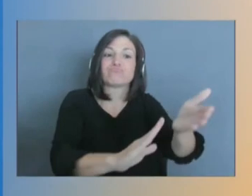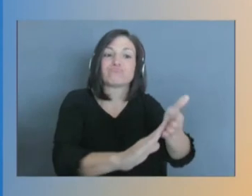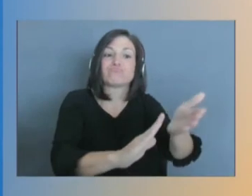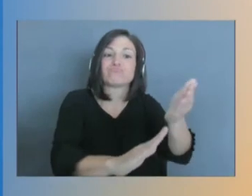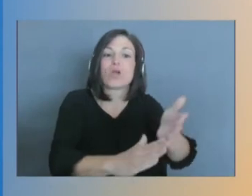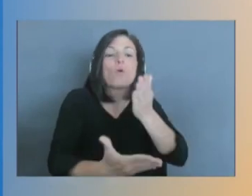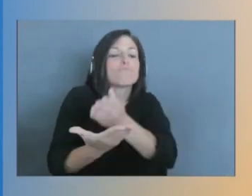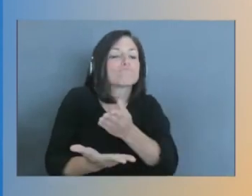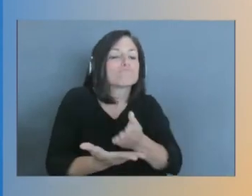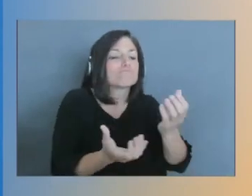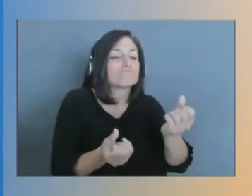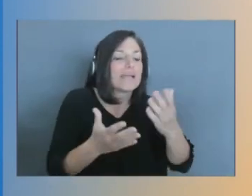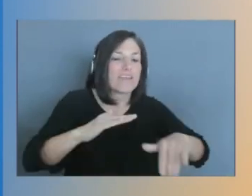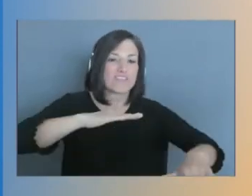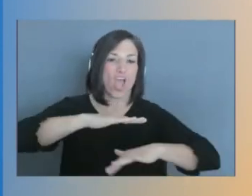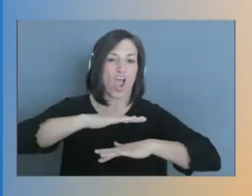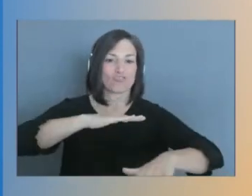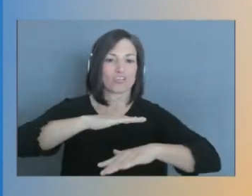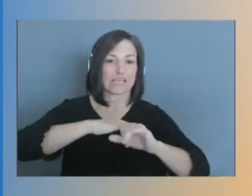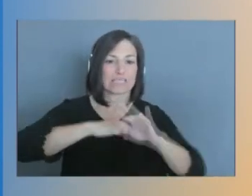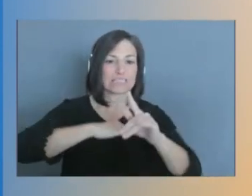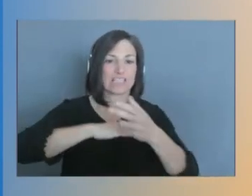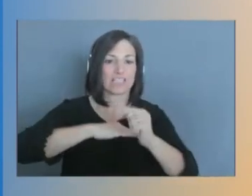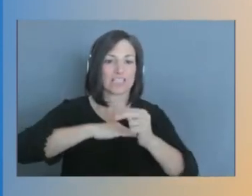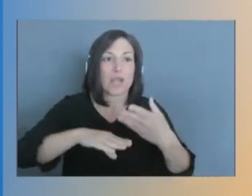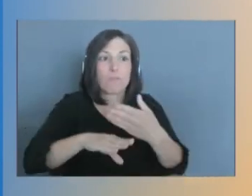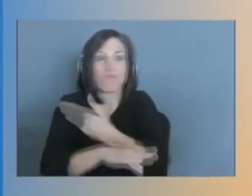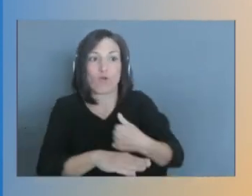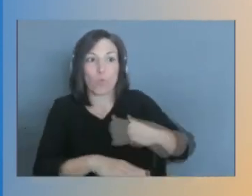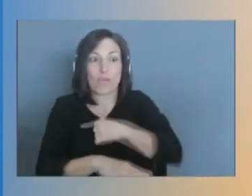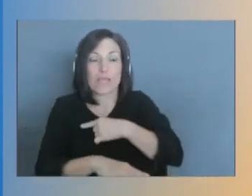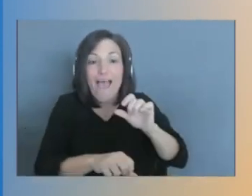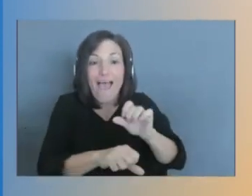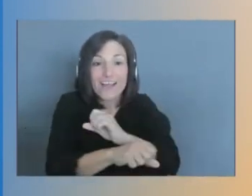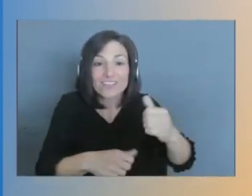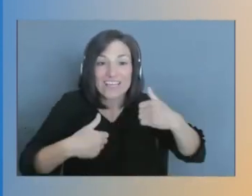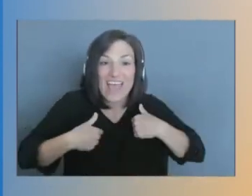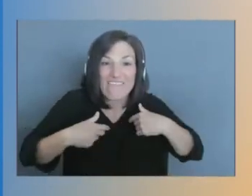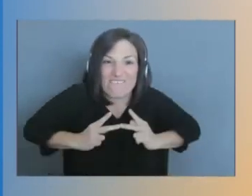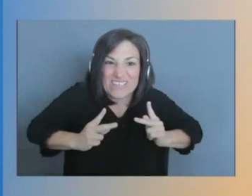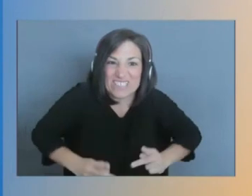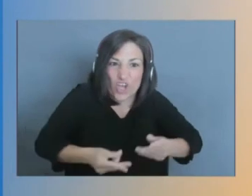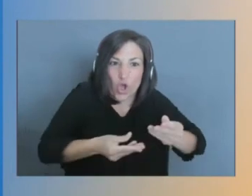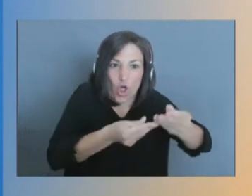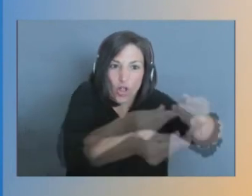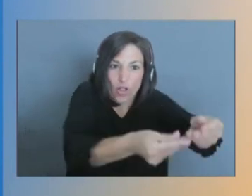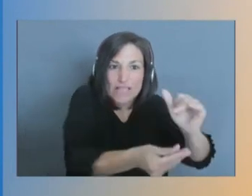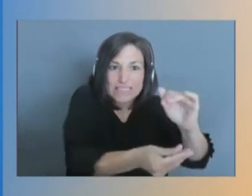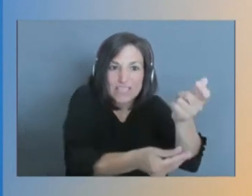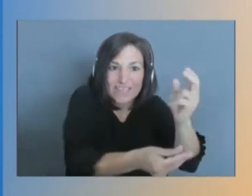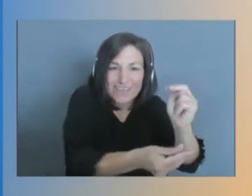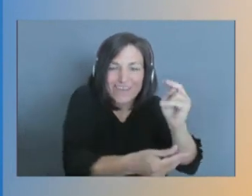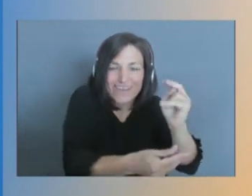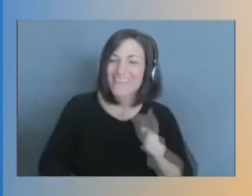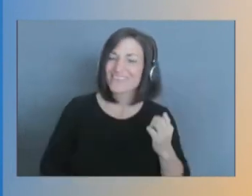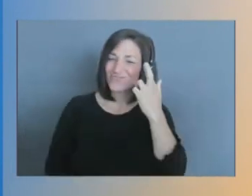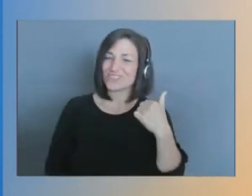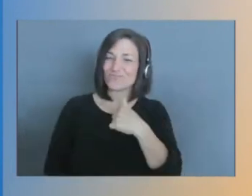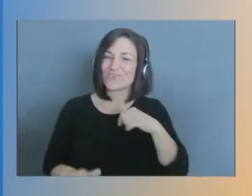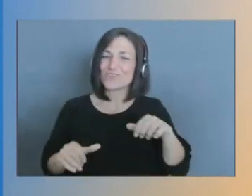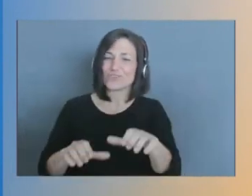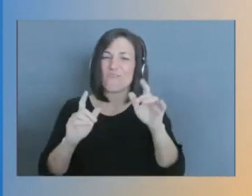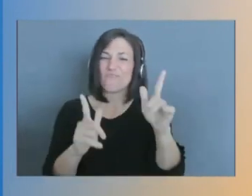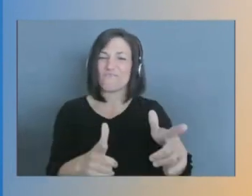we have physical silicon. Okay. That's one of the reasons that allows us to go much, much faster than you normally would in this type of